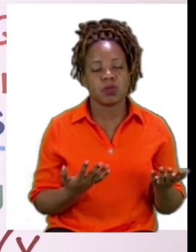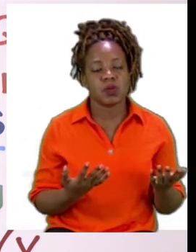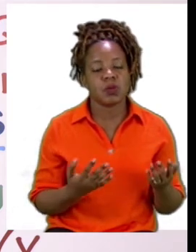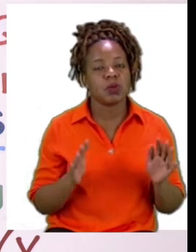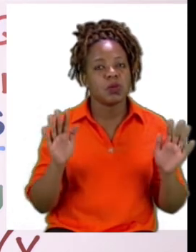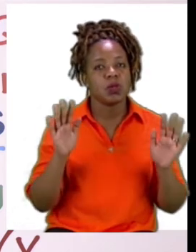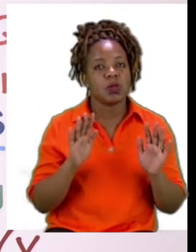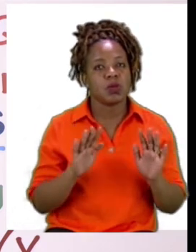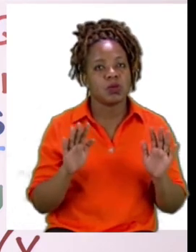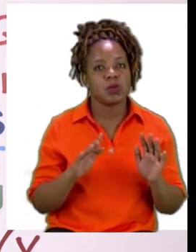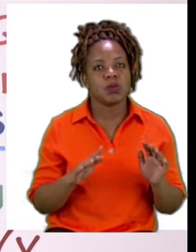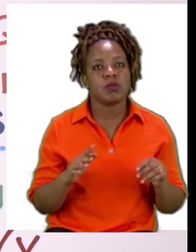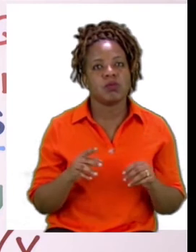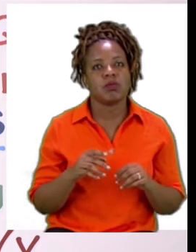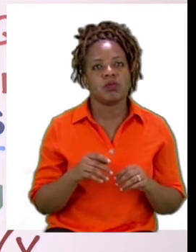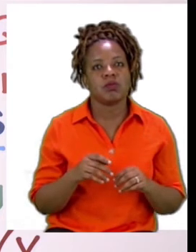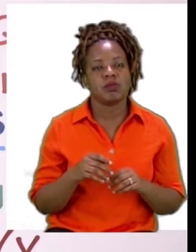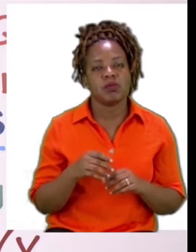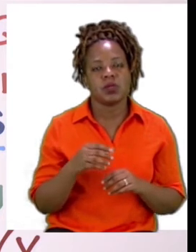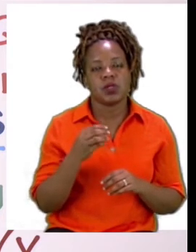of them, they now become